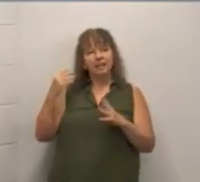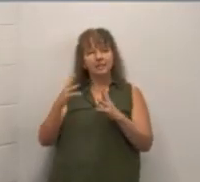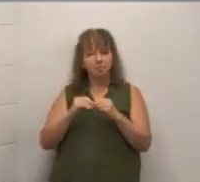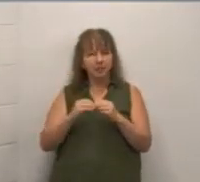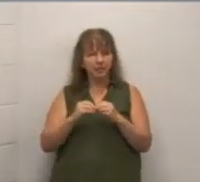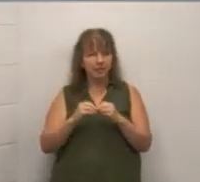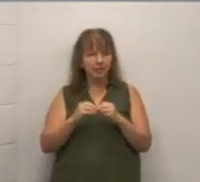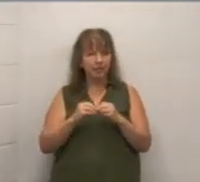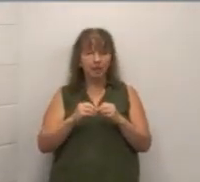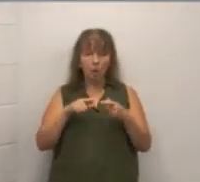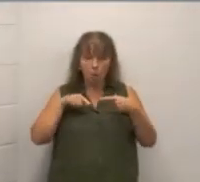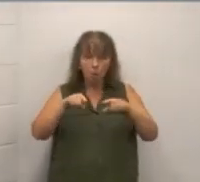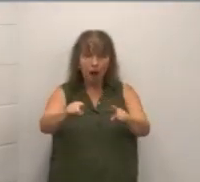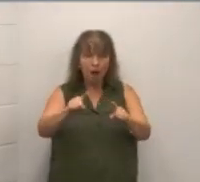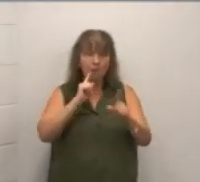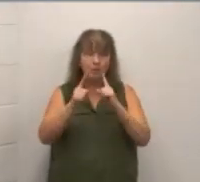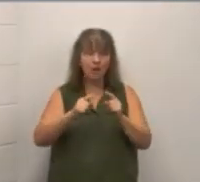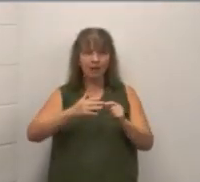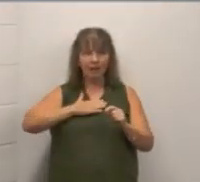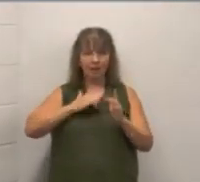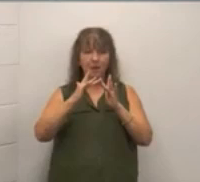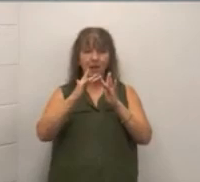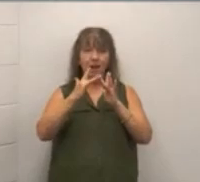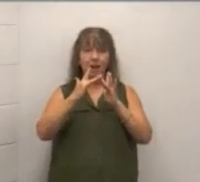my connectivity went out, and